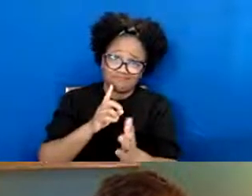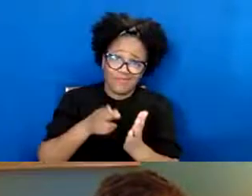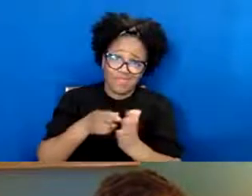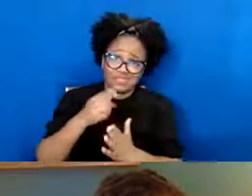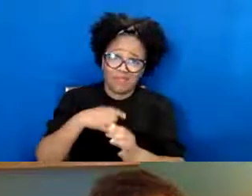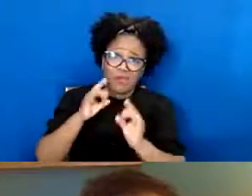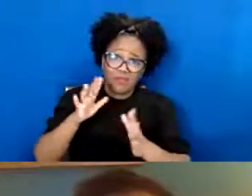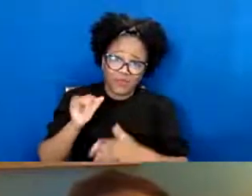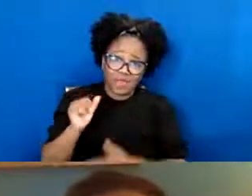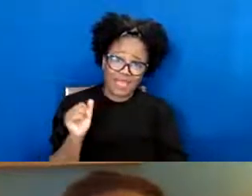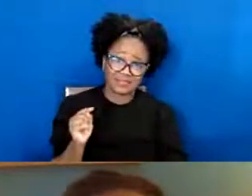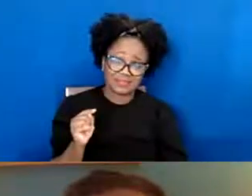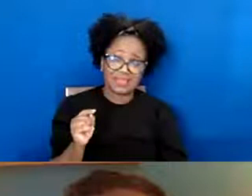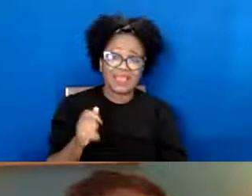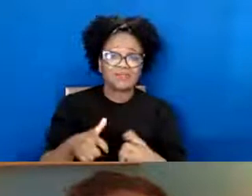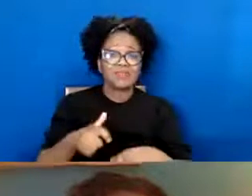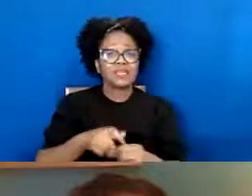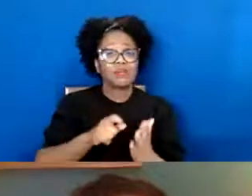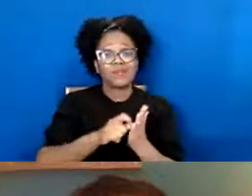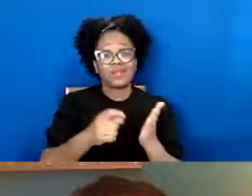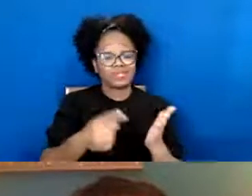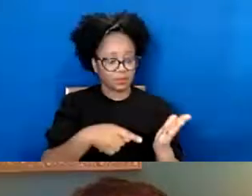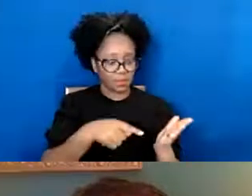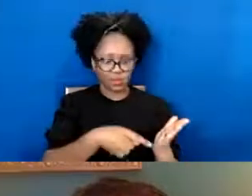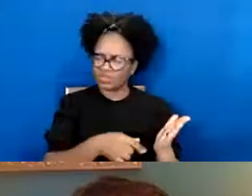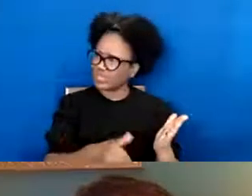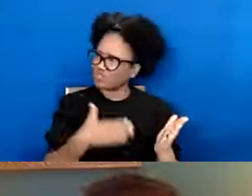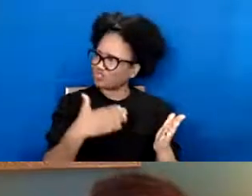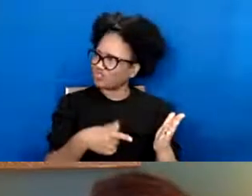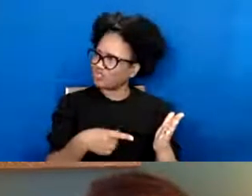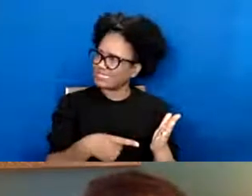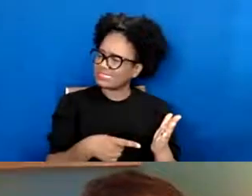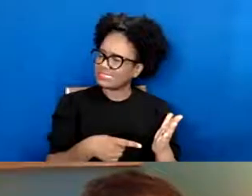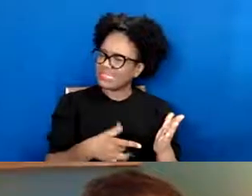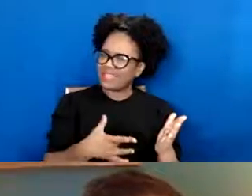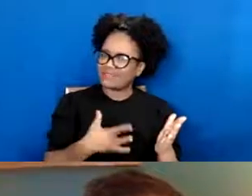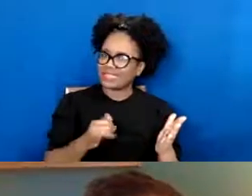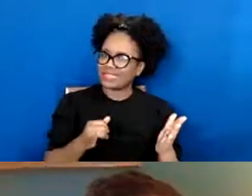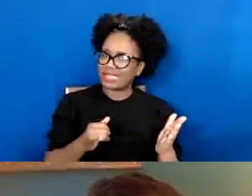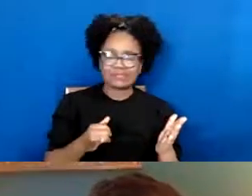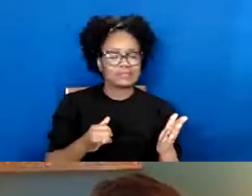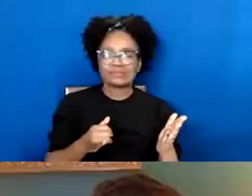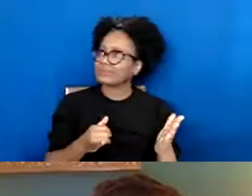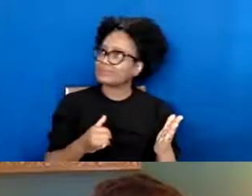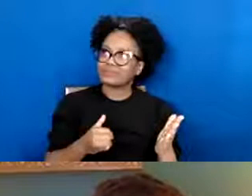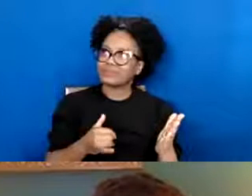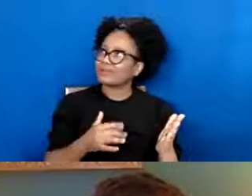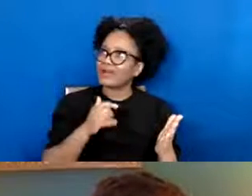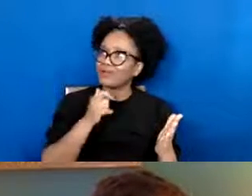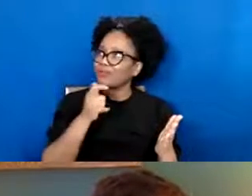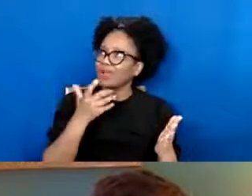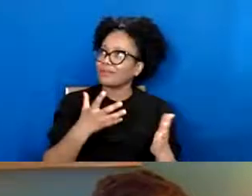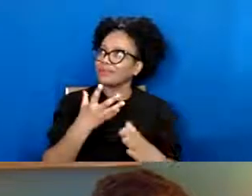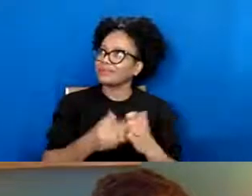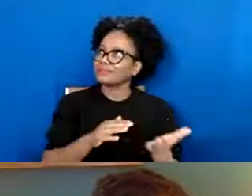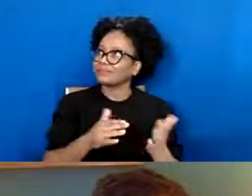think is decent, I think somebody close to me, I don't think I'm gonna be alive the next day to see anybody's response to it.